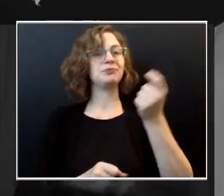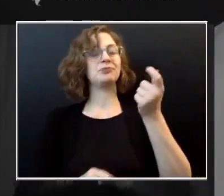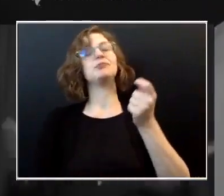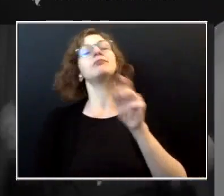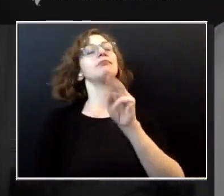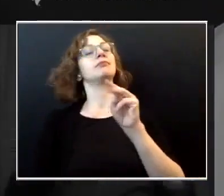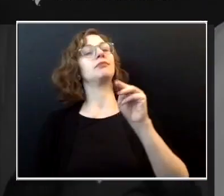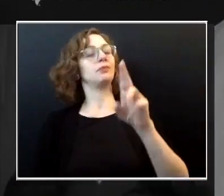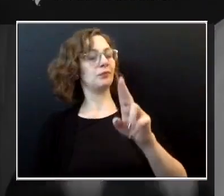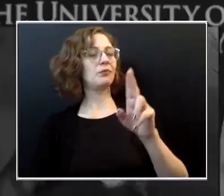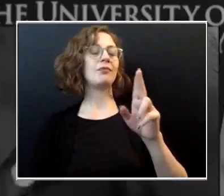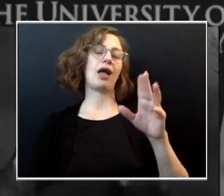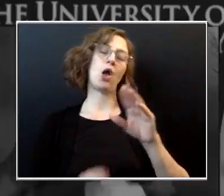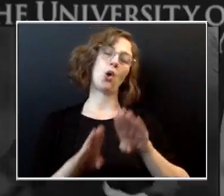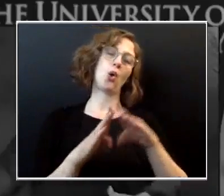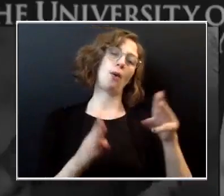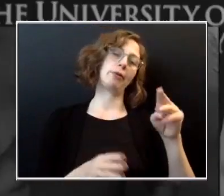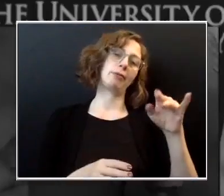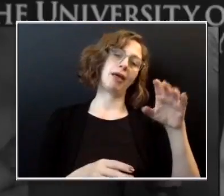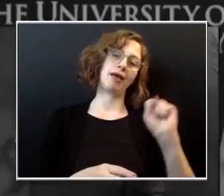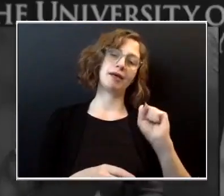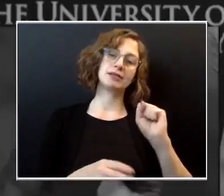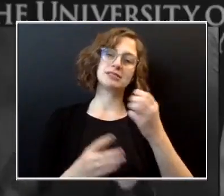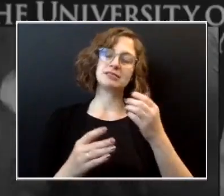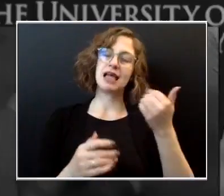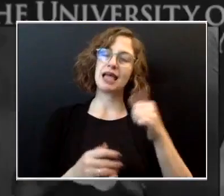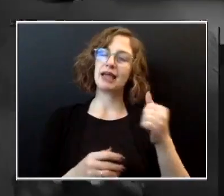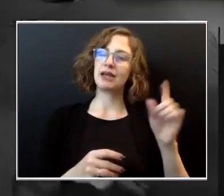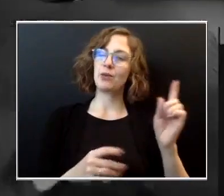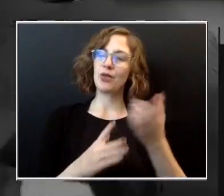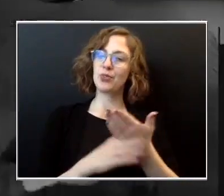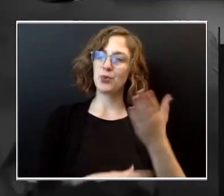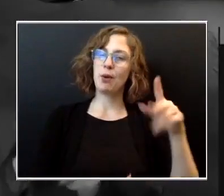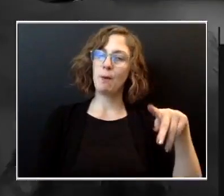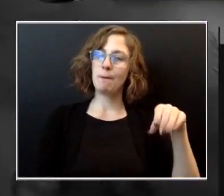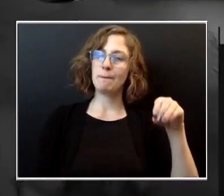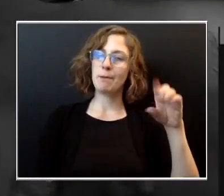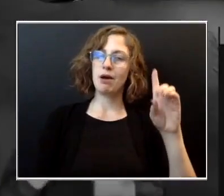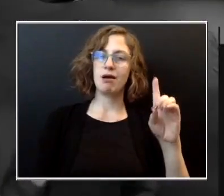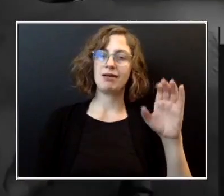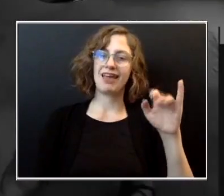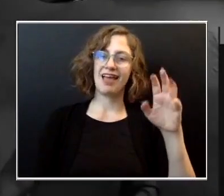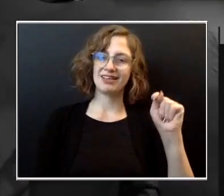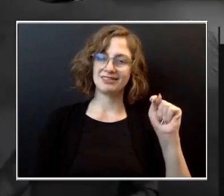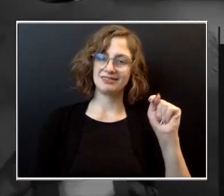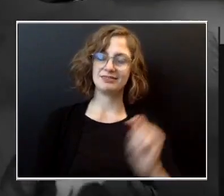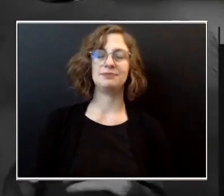Mics with Dr. Stites podcasts. Now, everywhere podcasts are available.